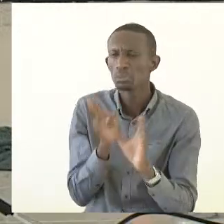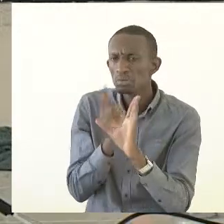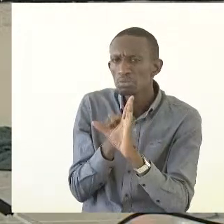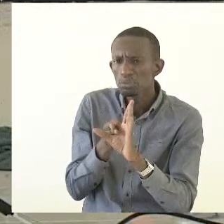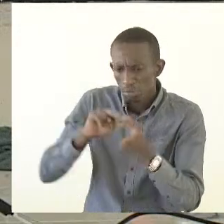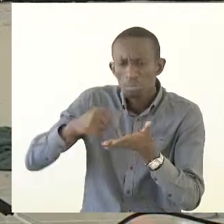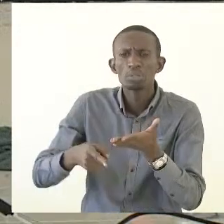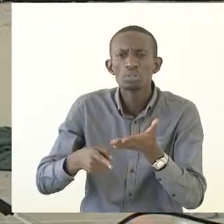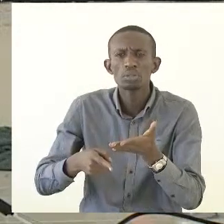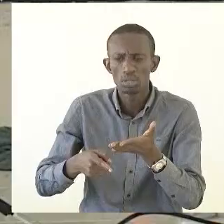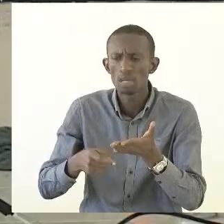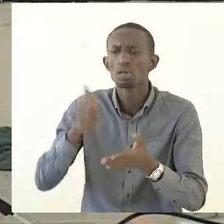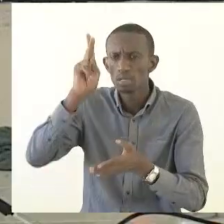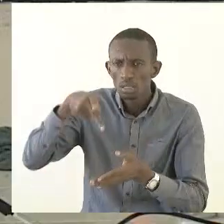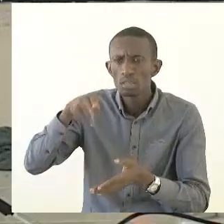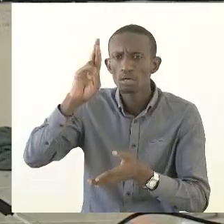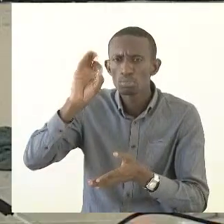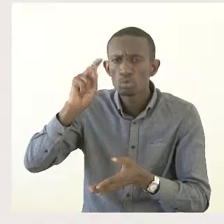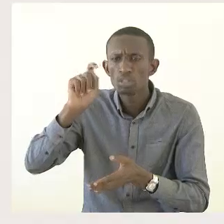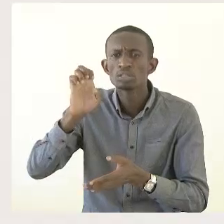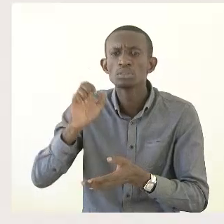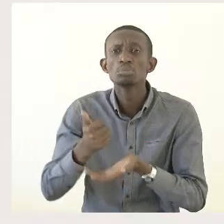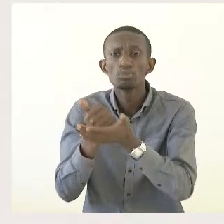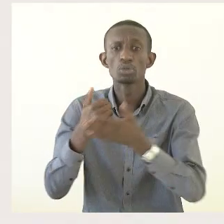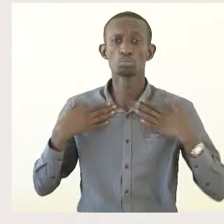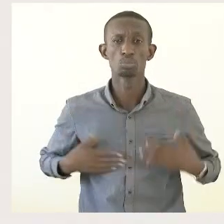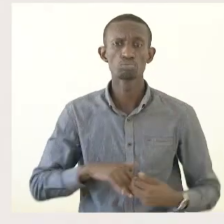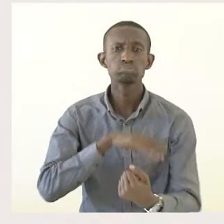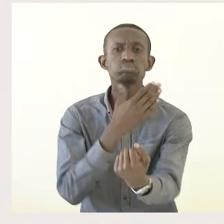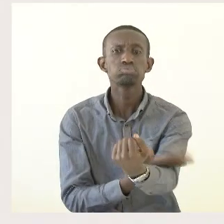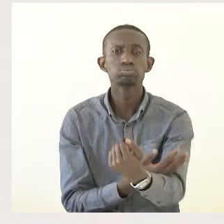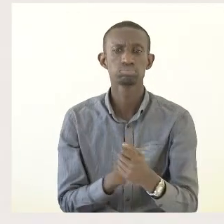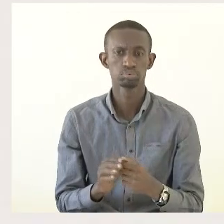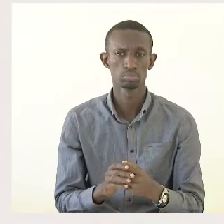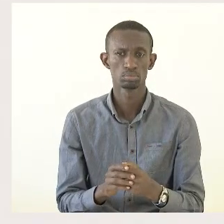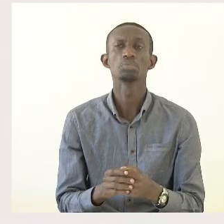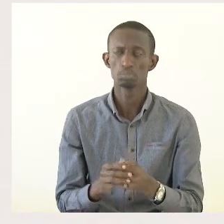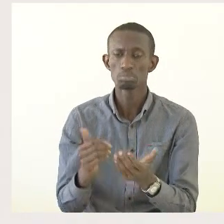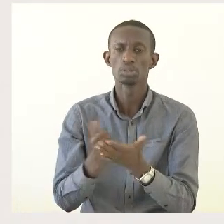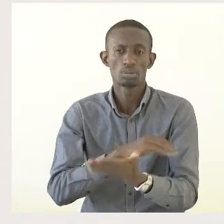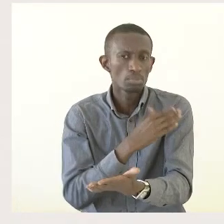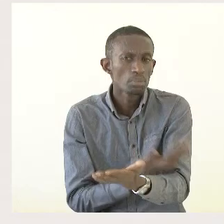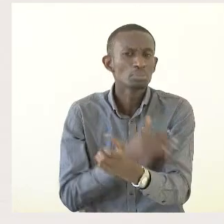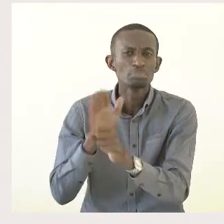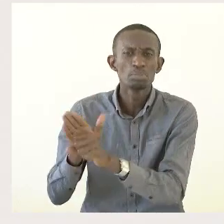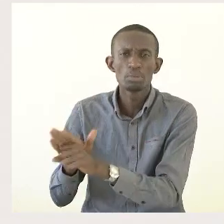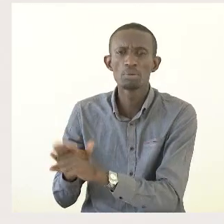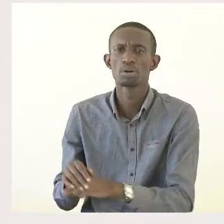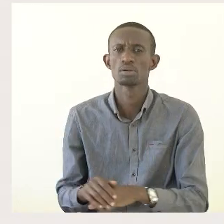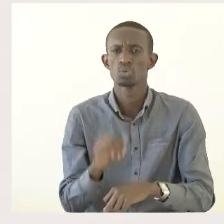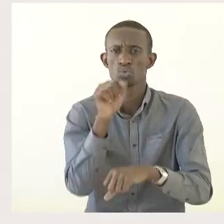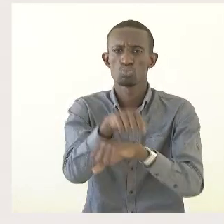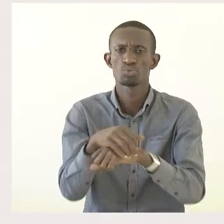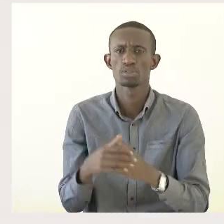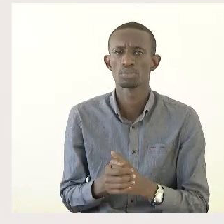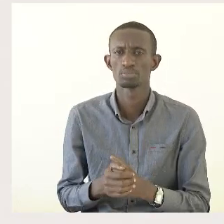us energy. All right? They contain as much energy as carbohydrates, but less than